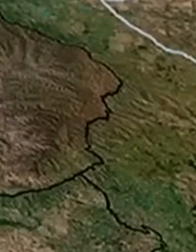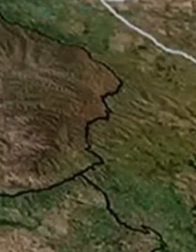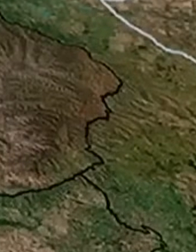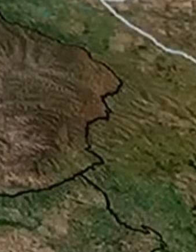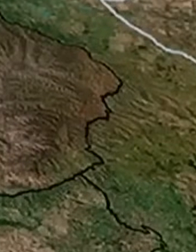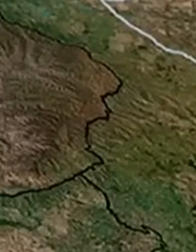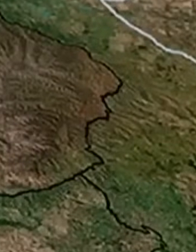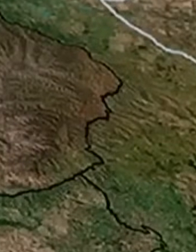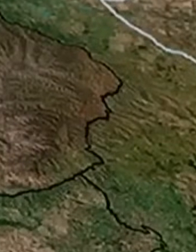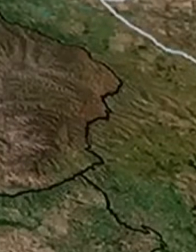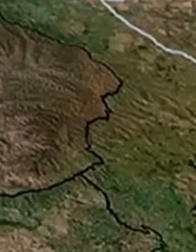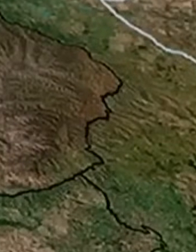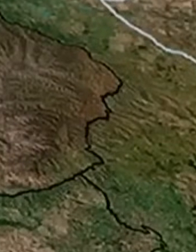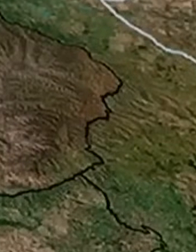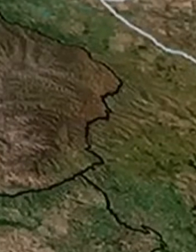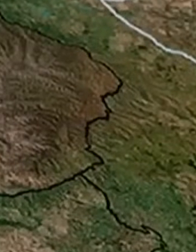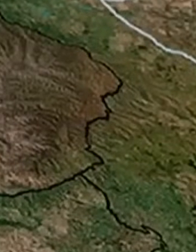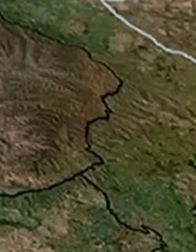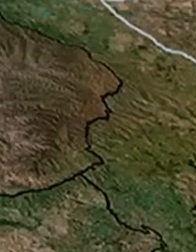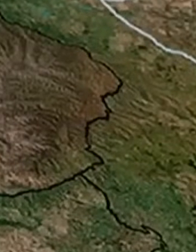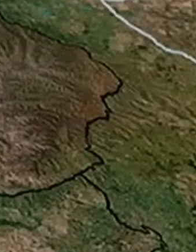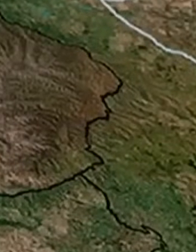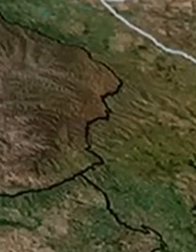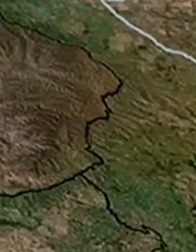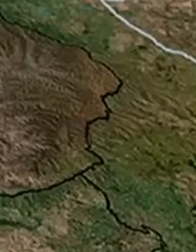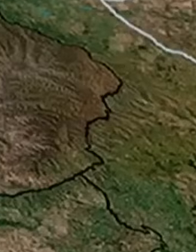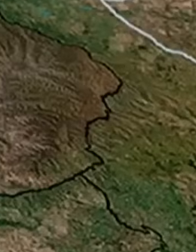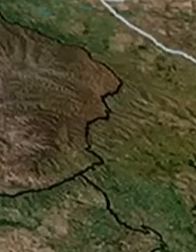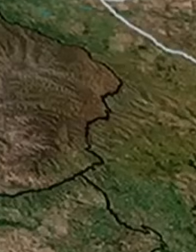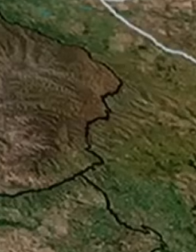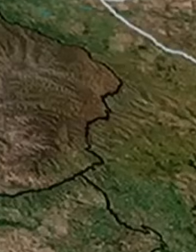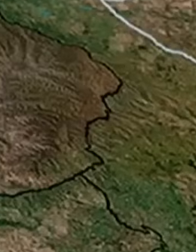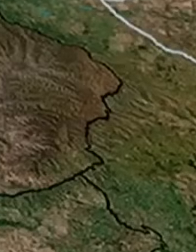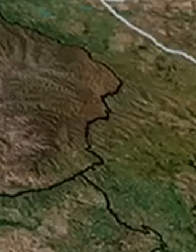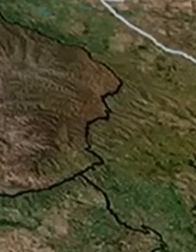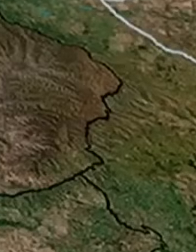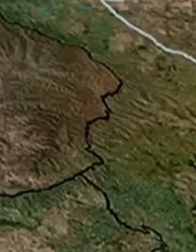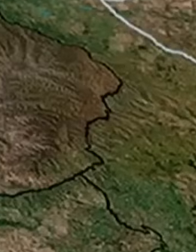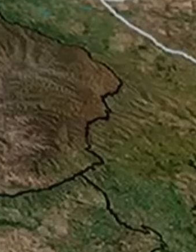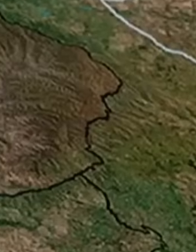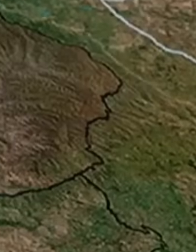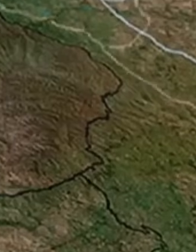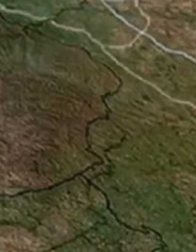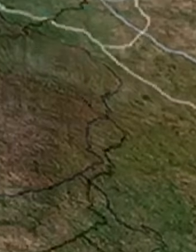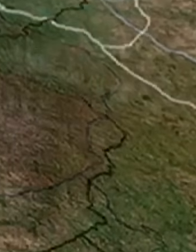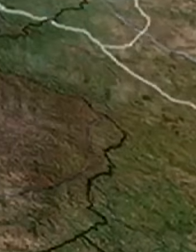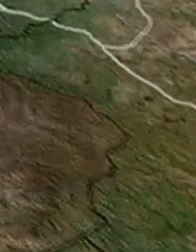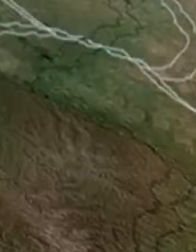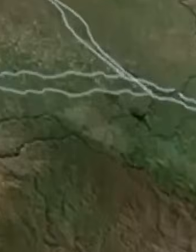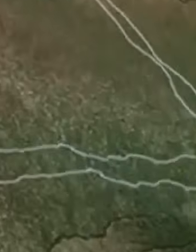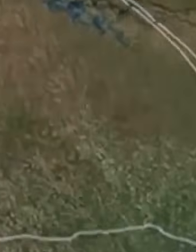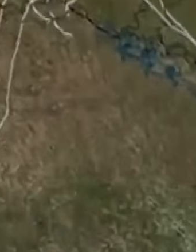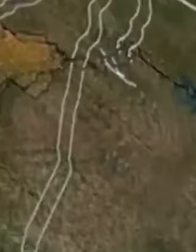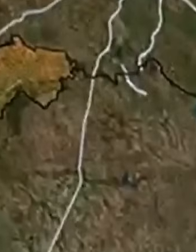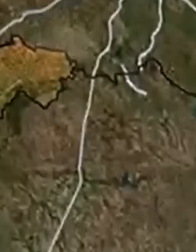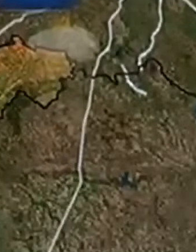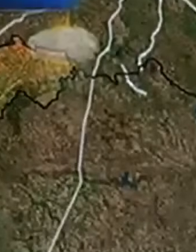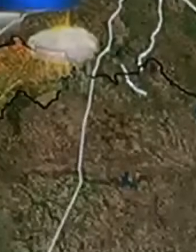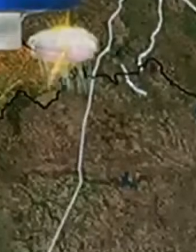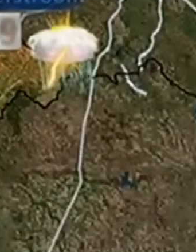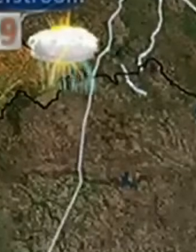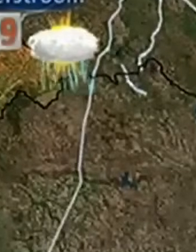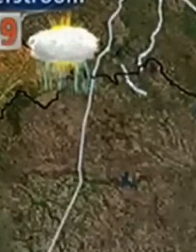botsa mo Afrika Borwa re boletse ka gore maro a tla pesha ka dikarolong tse ka bo Sasolburg ka bo Portaville le ka bo Kroonstad le official ka Mswane masome tharo te ga re di